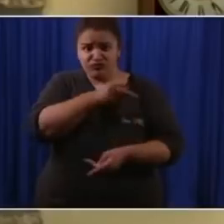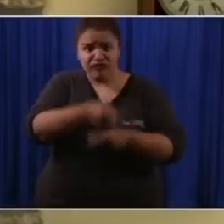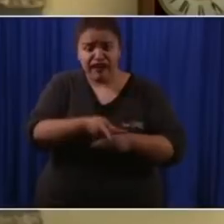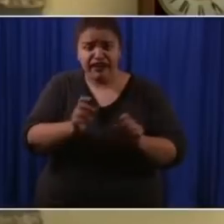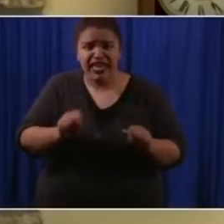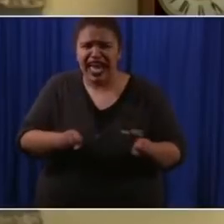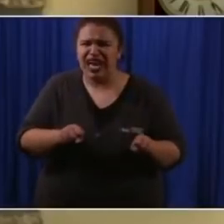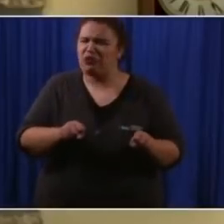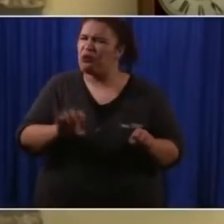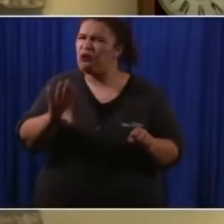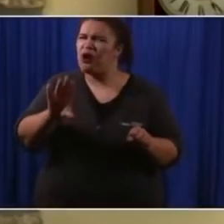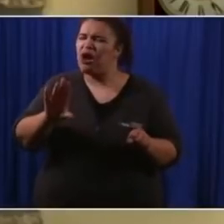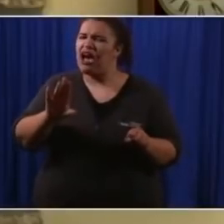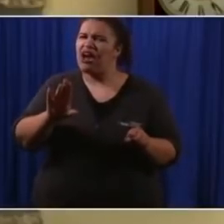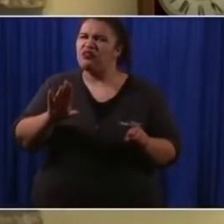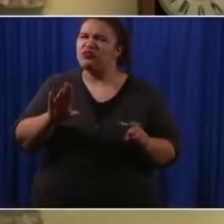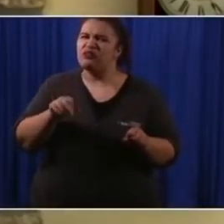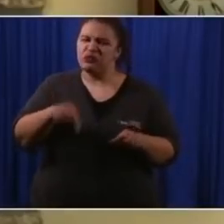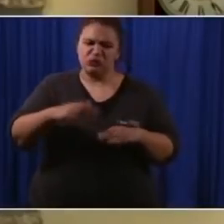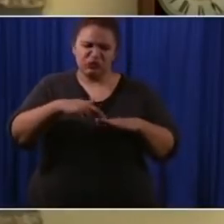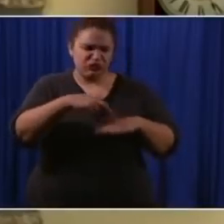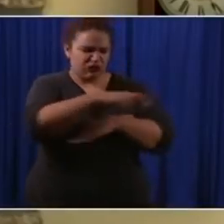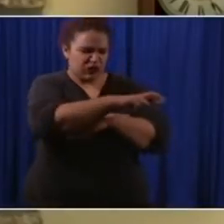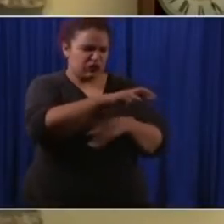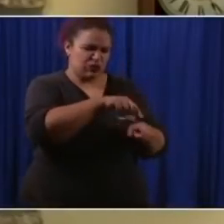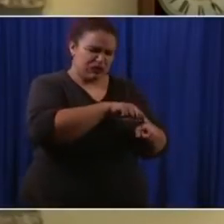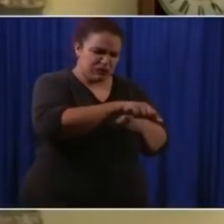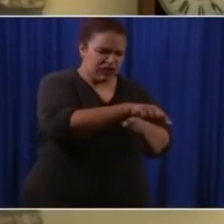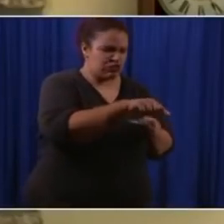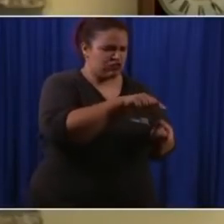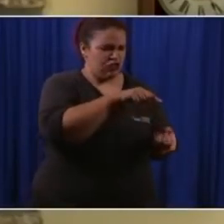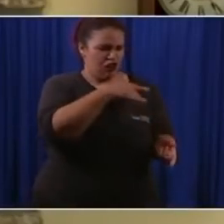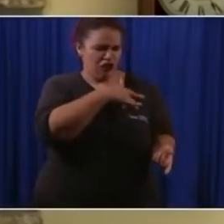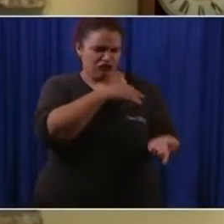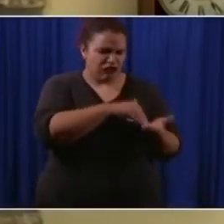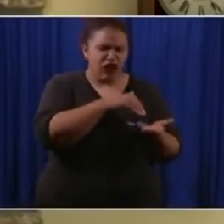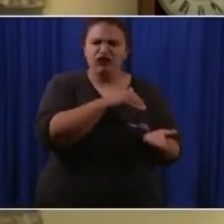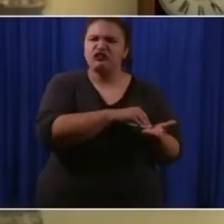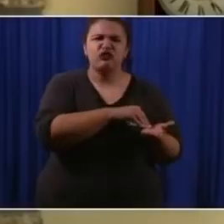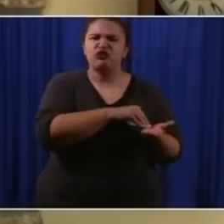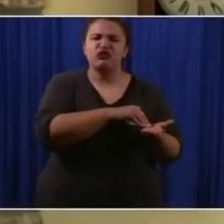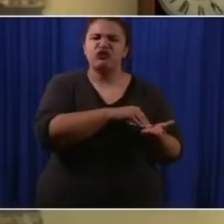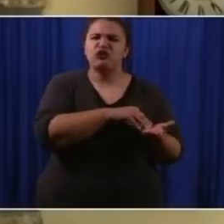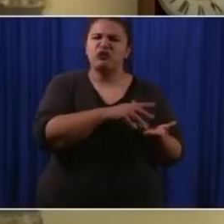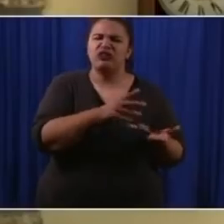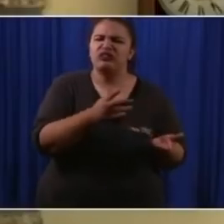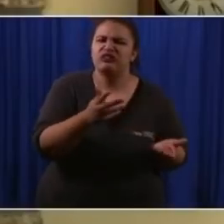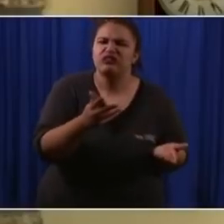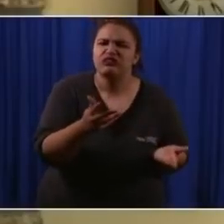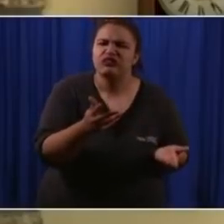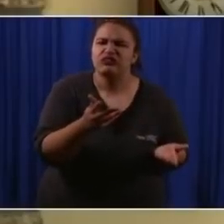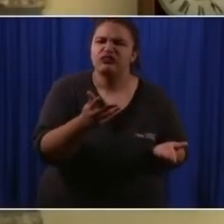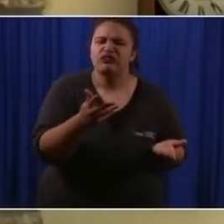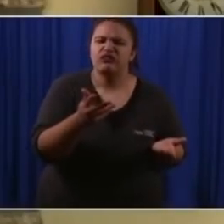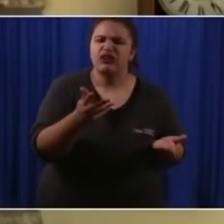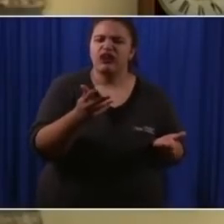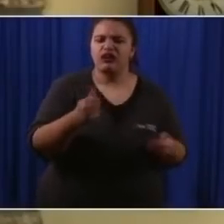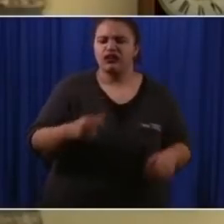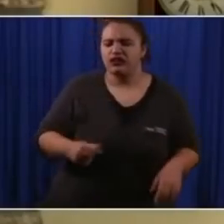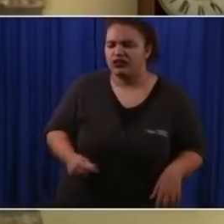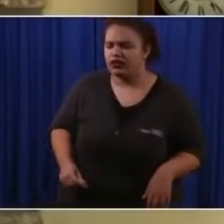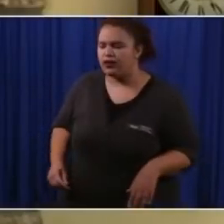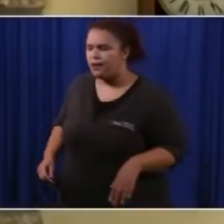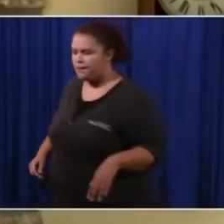special equipment? Because the logistics of that could mean it's essentially season ending if you just won't. Yeah, I mean,